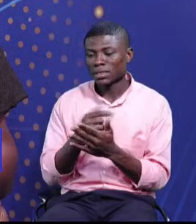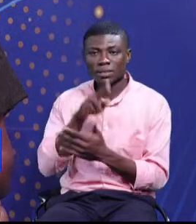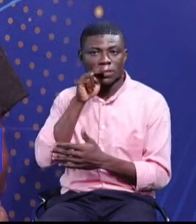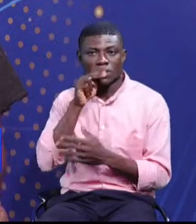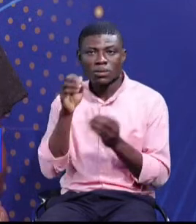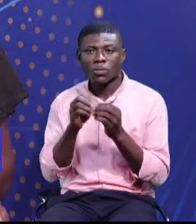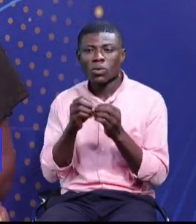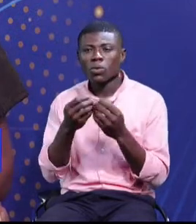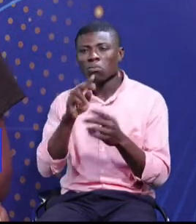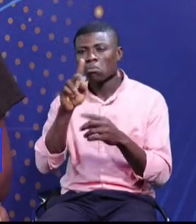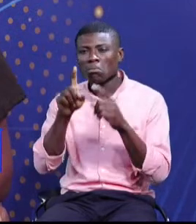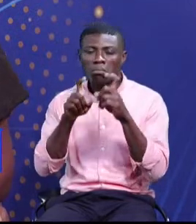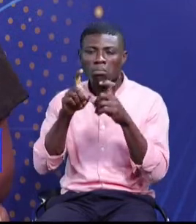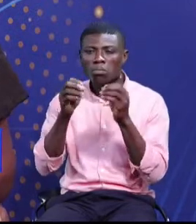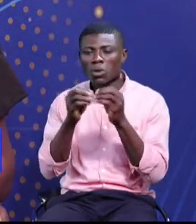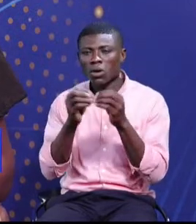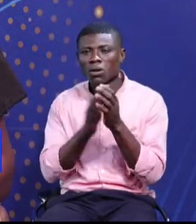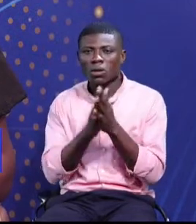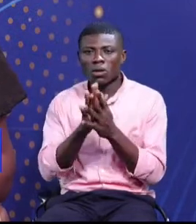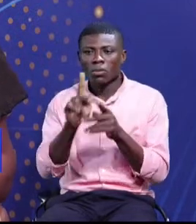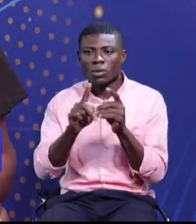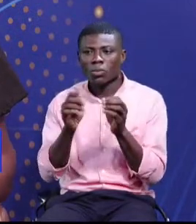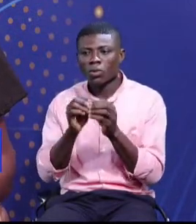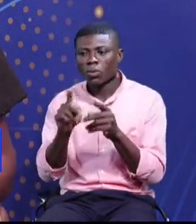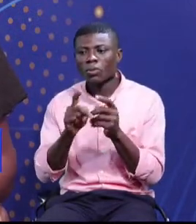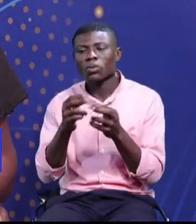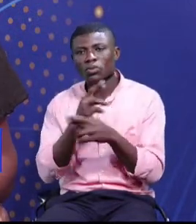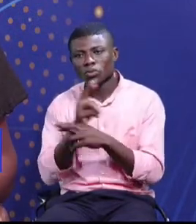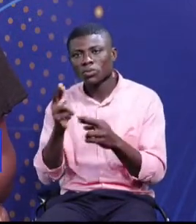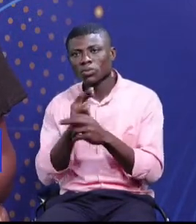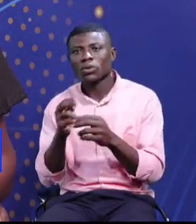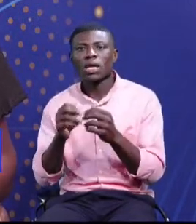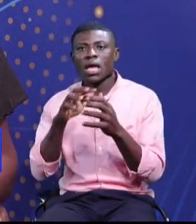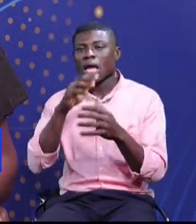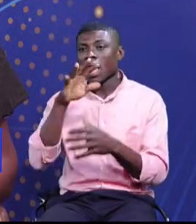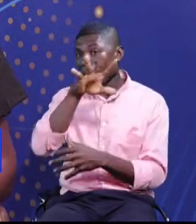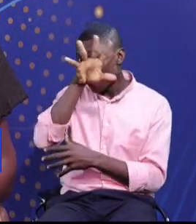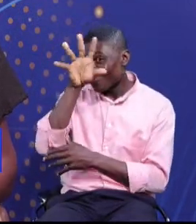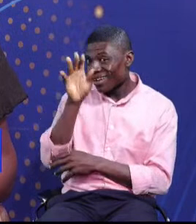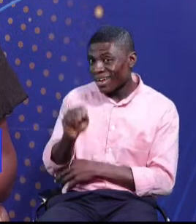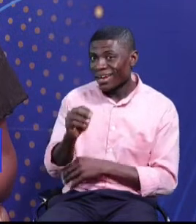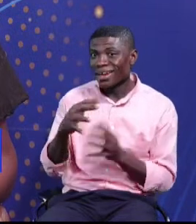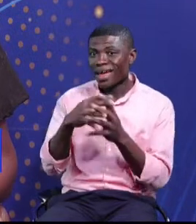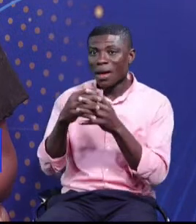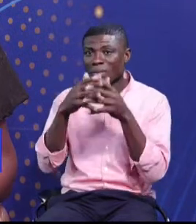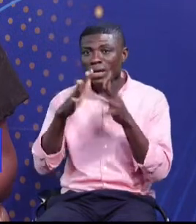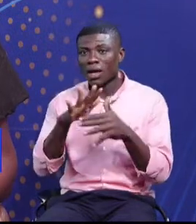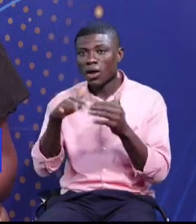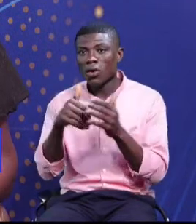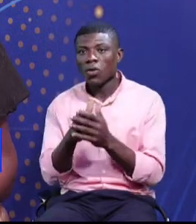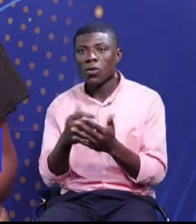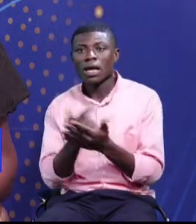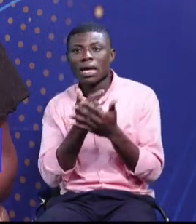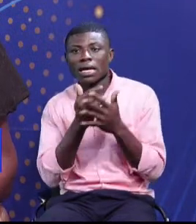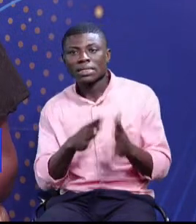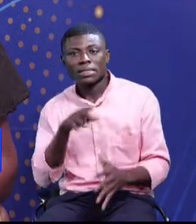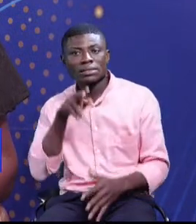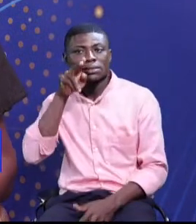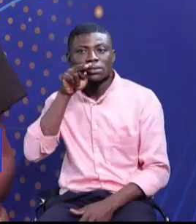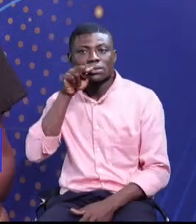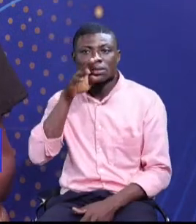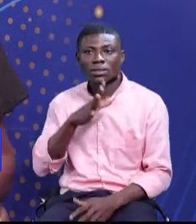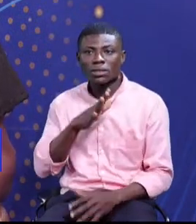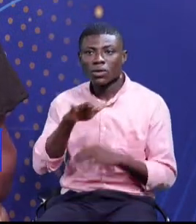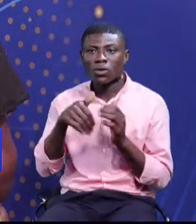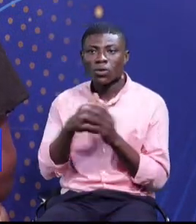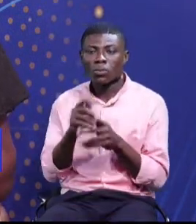lot of interest there from the market, whether it was African Americans, Ghanaians, Nigerians, or